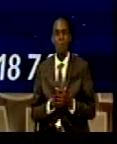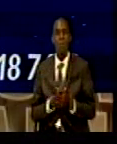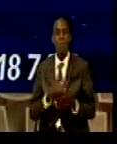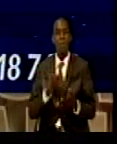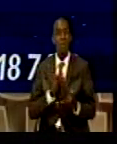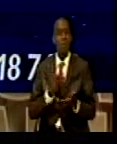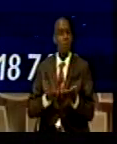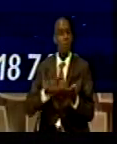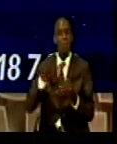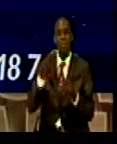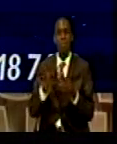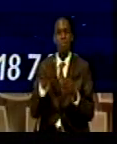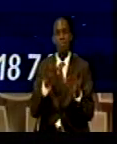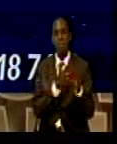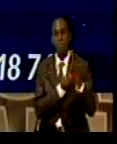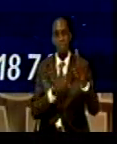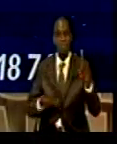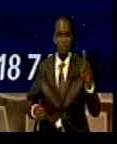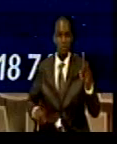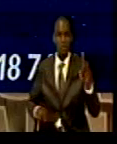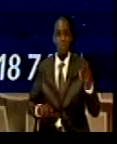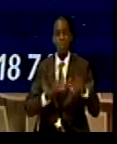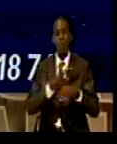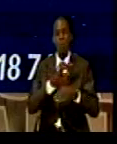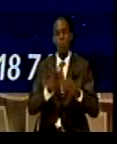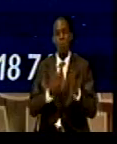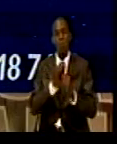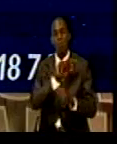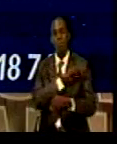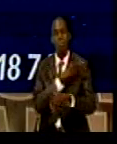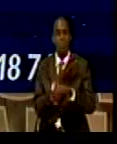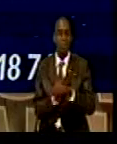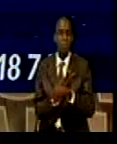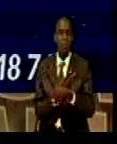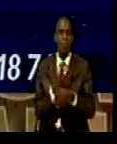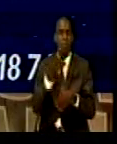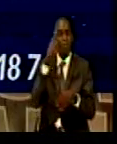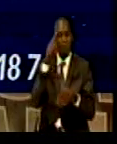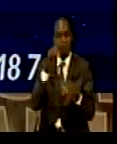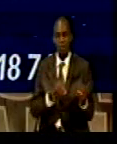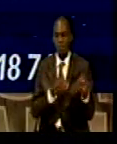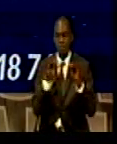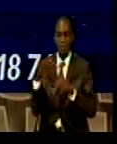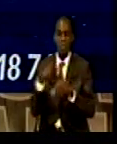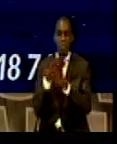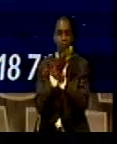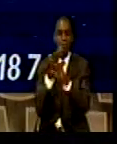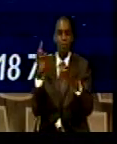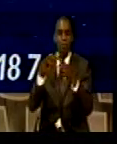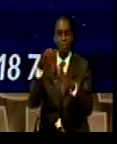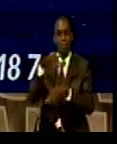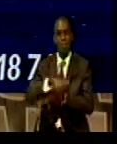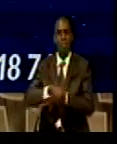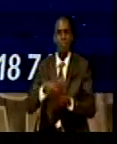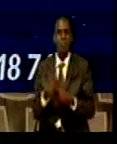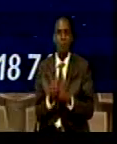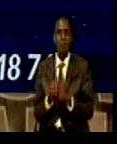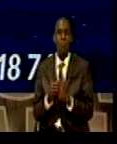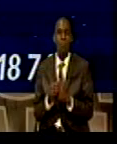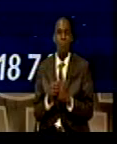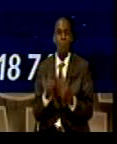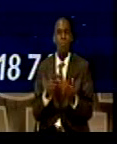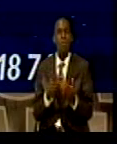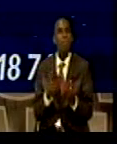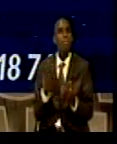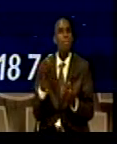God Almighty for setting me free tonight. Sometimes in